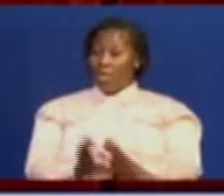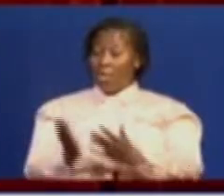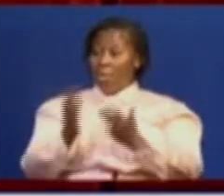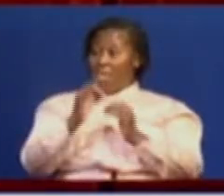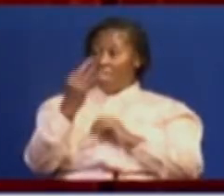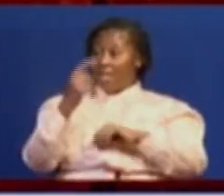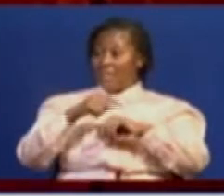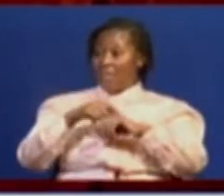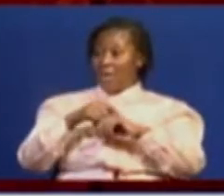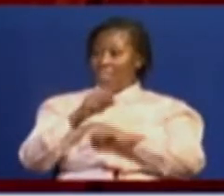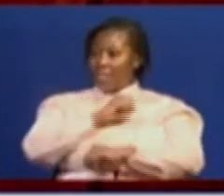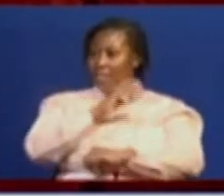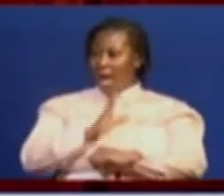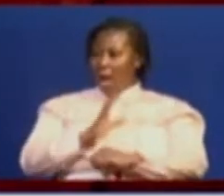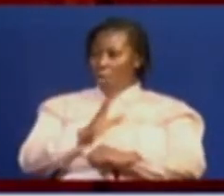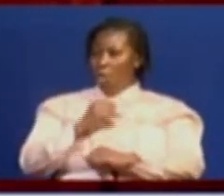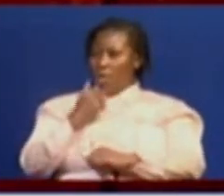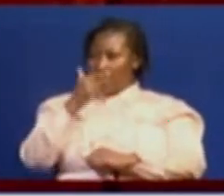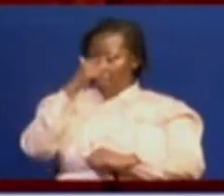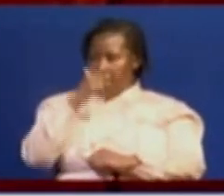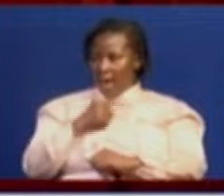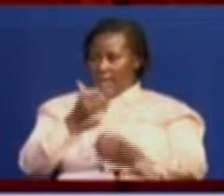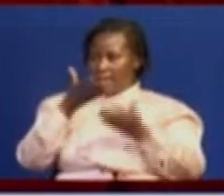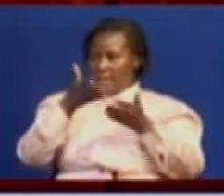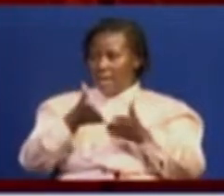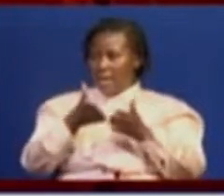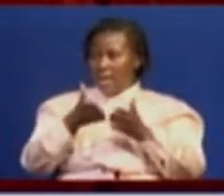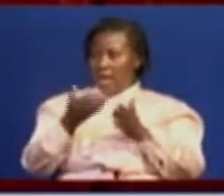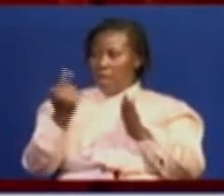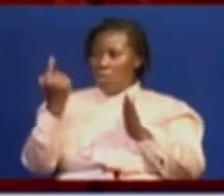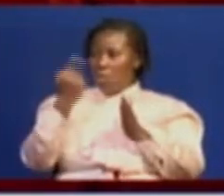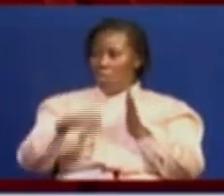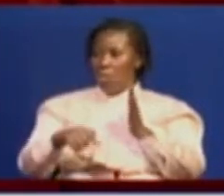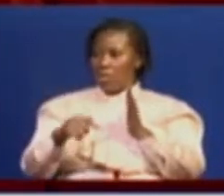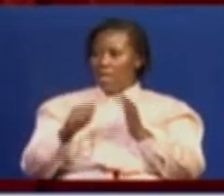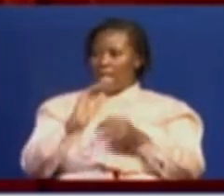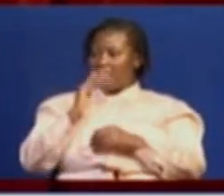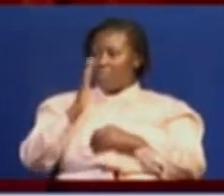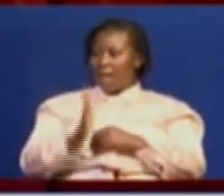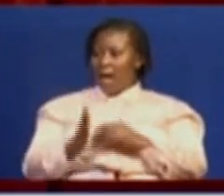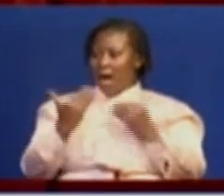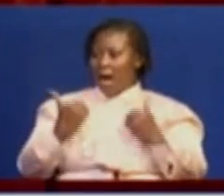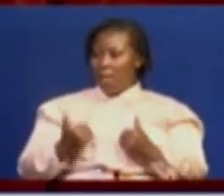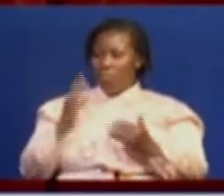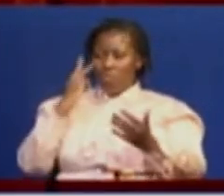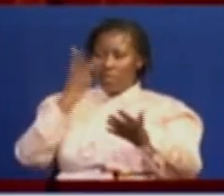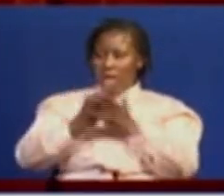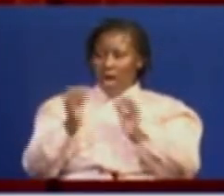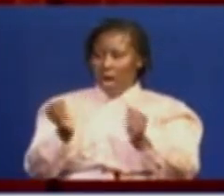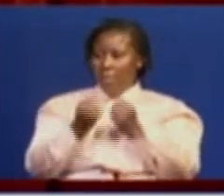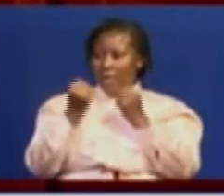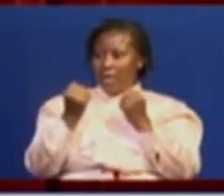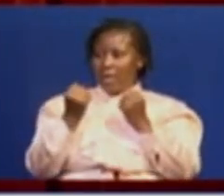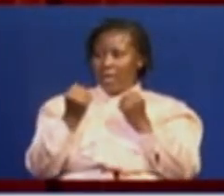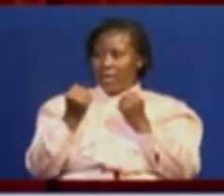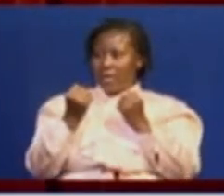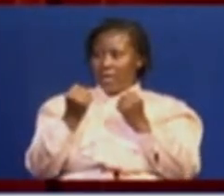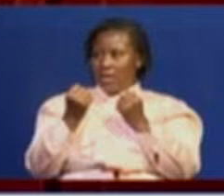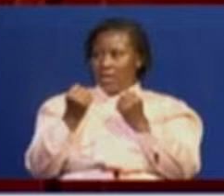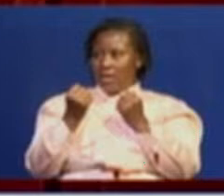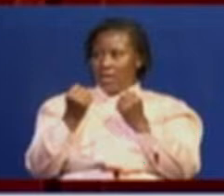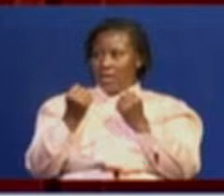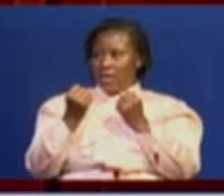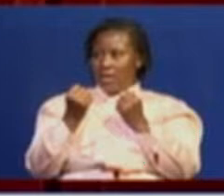time, they would know that there is a senator with a visual impairment here. And what, Speaker, I am witnessing happening is